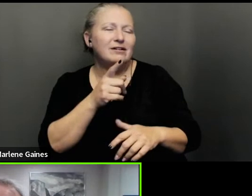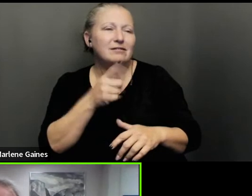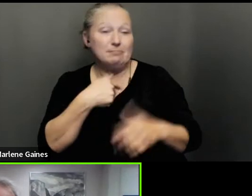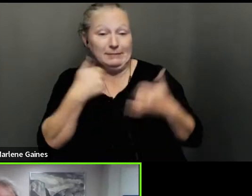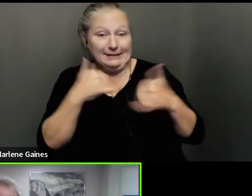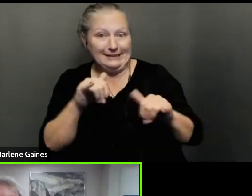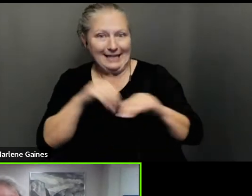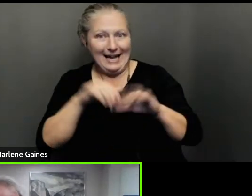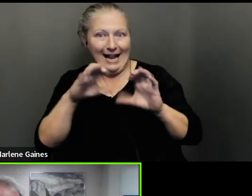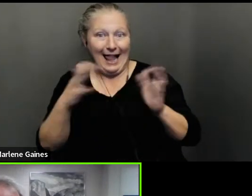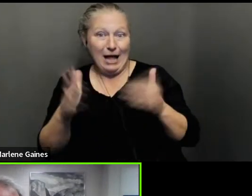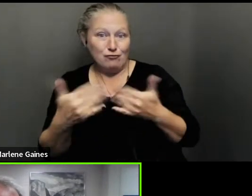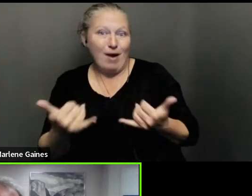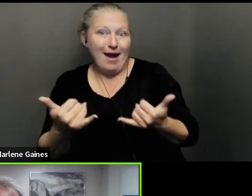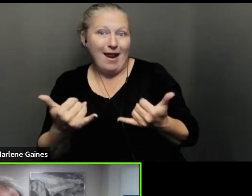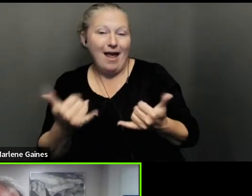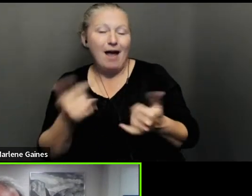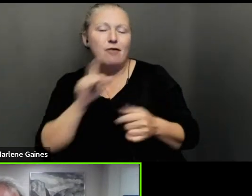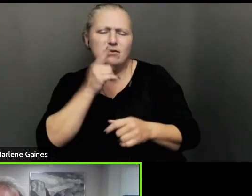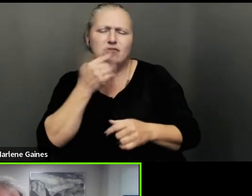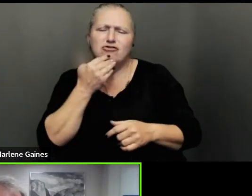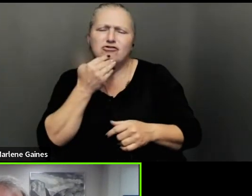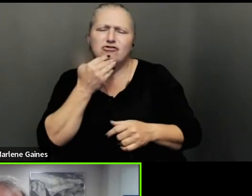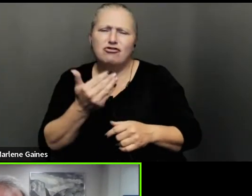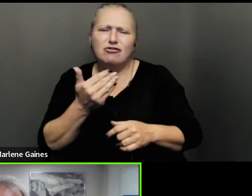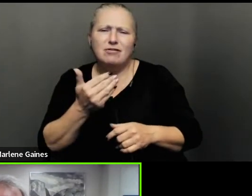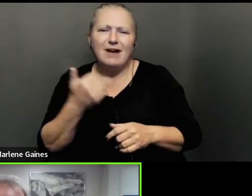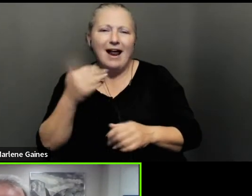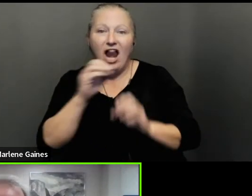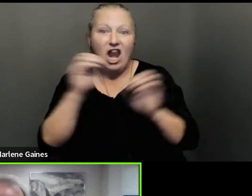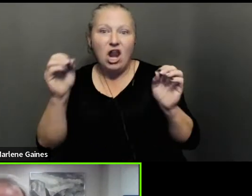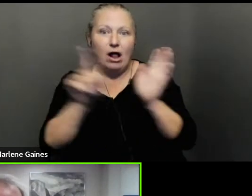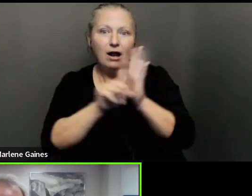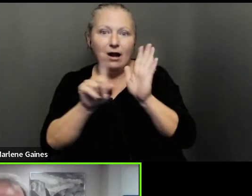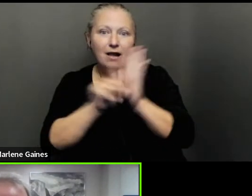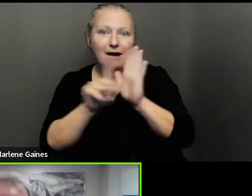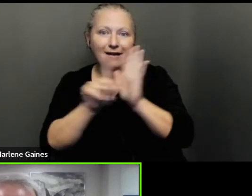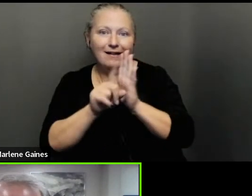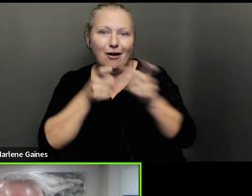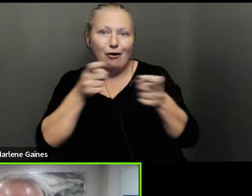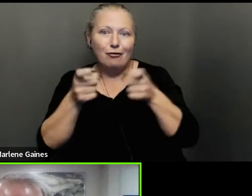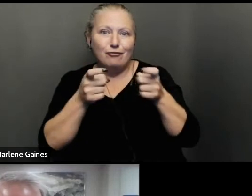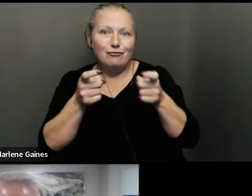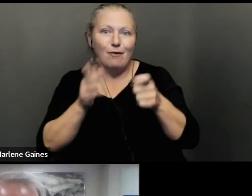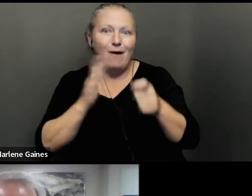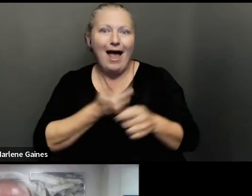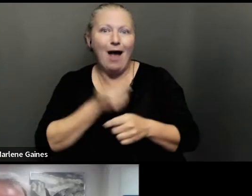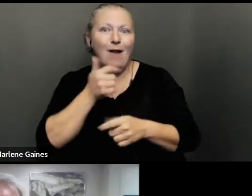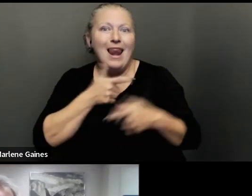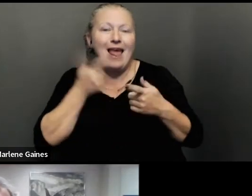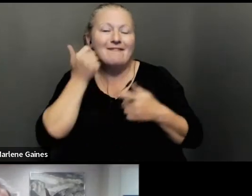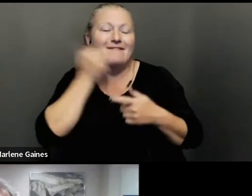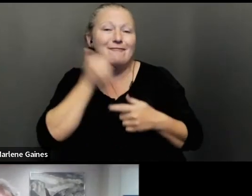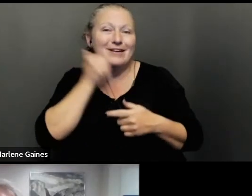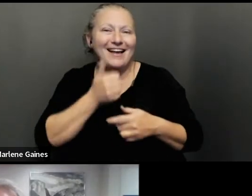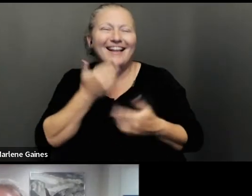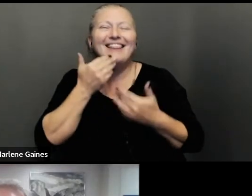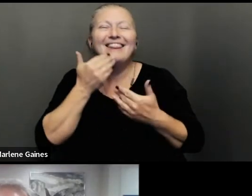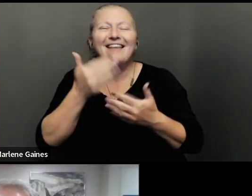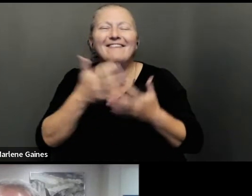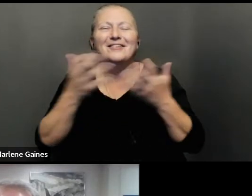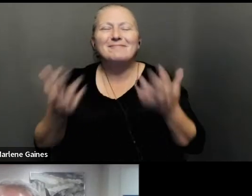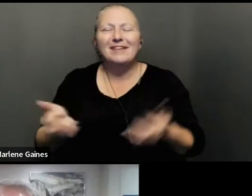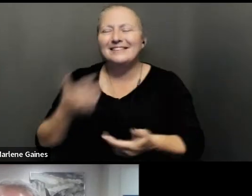in my classroom right now, it's good to not have bells controlling our daily lives. So thank you very much. Thank